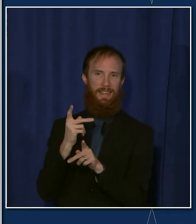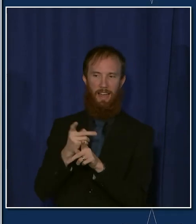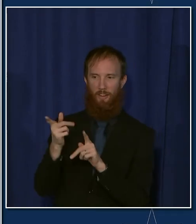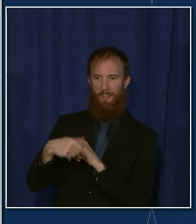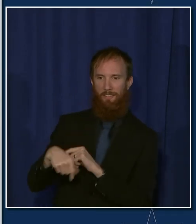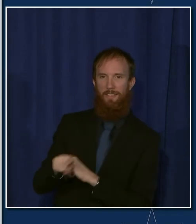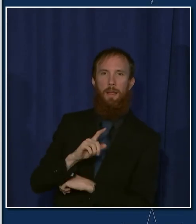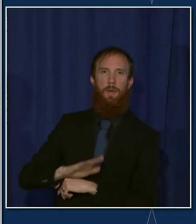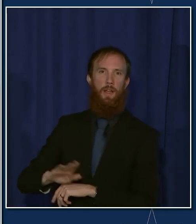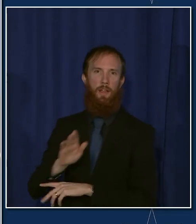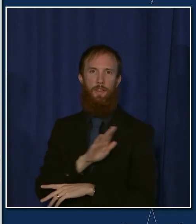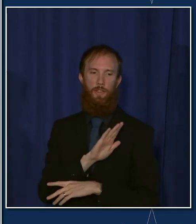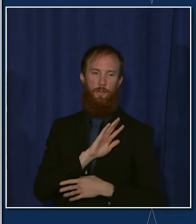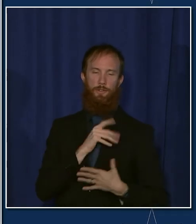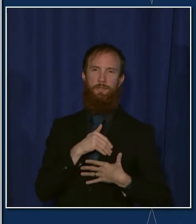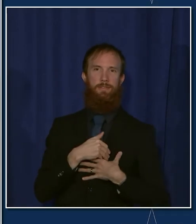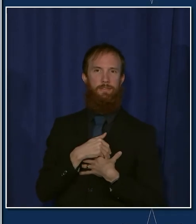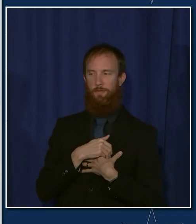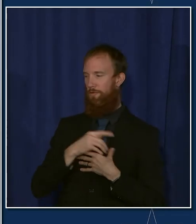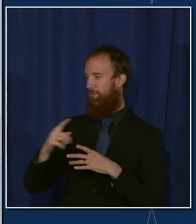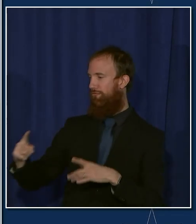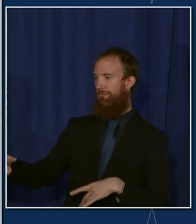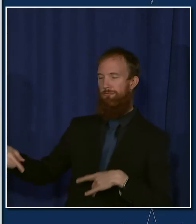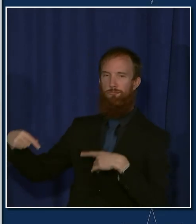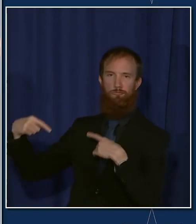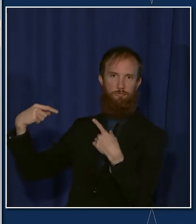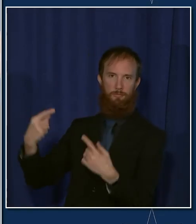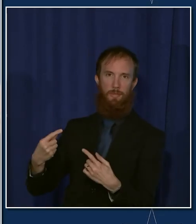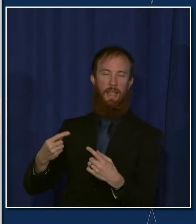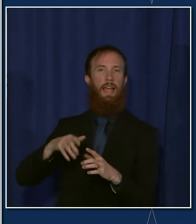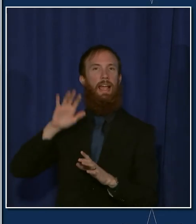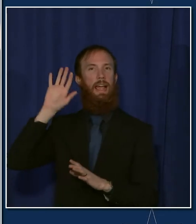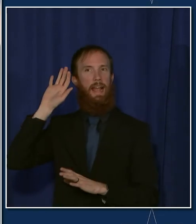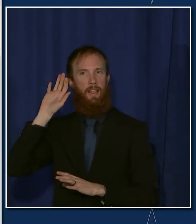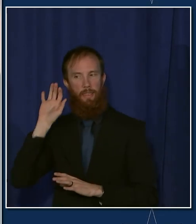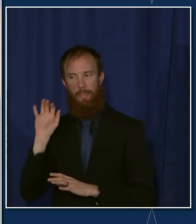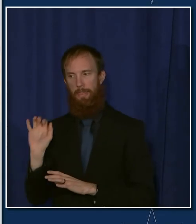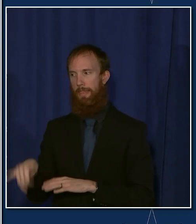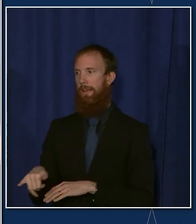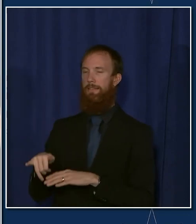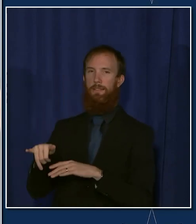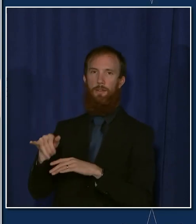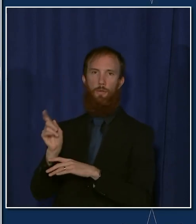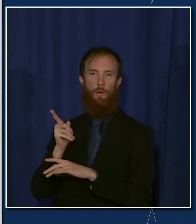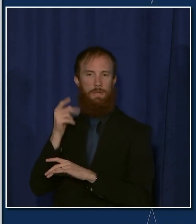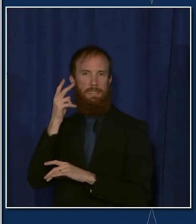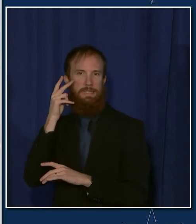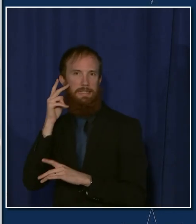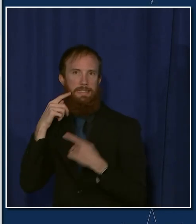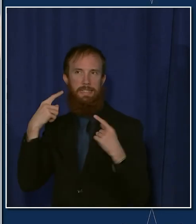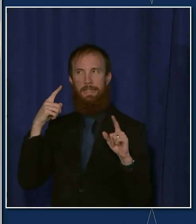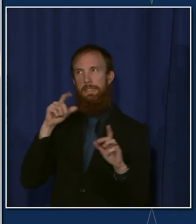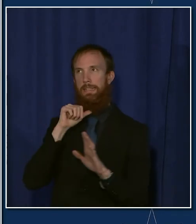community long before. And that was the buy-in that came, not because of the doctor and the